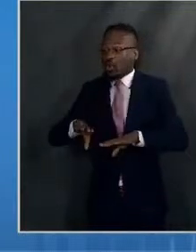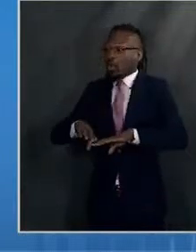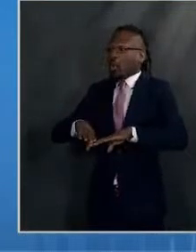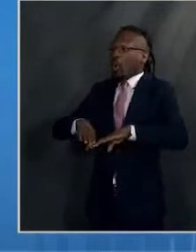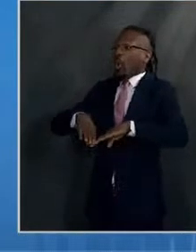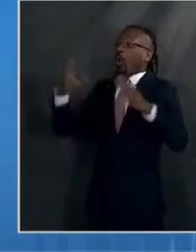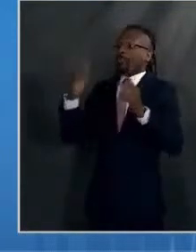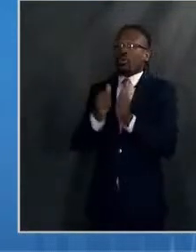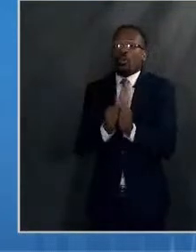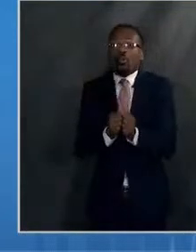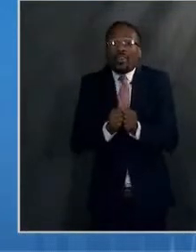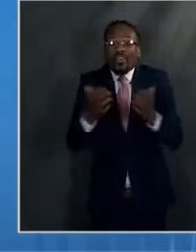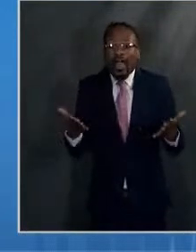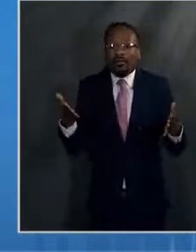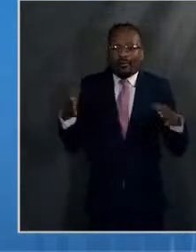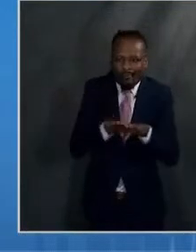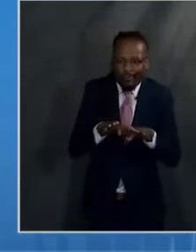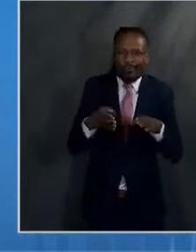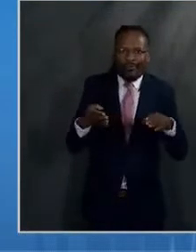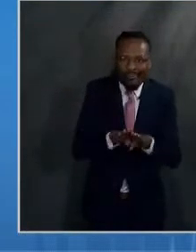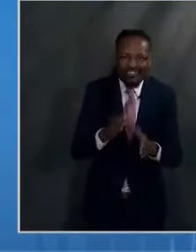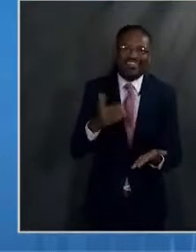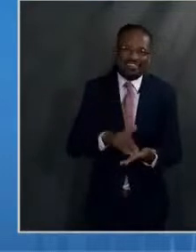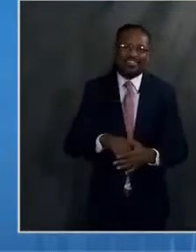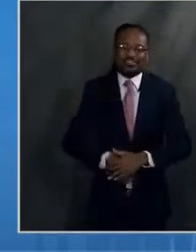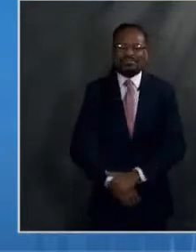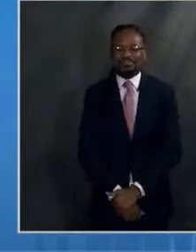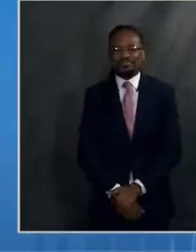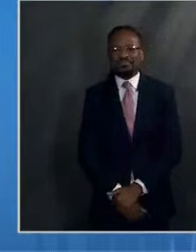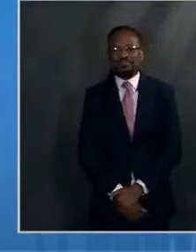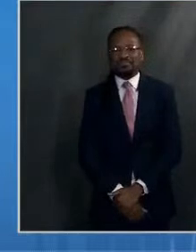All right, next question, we'll go to Shannon Pettypiece with NBC.